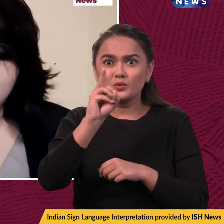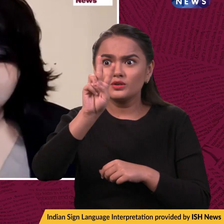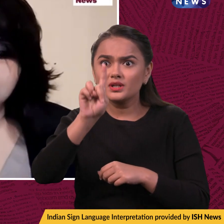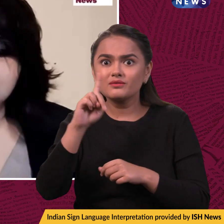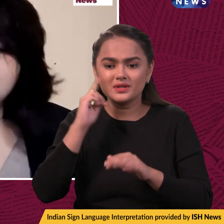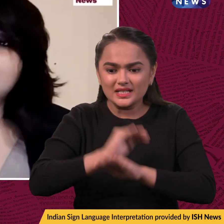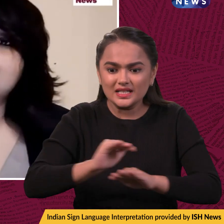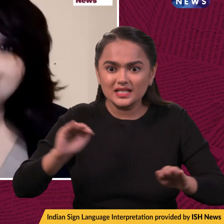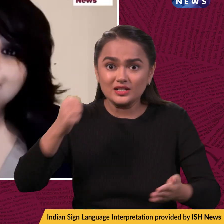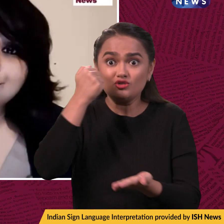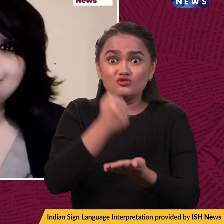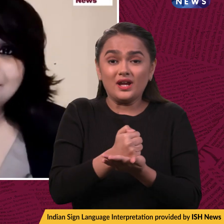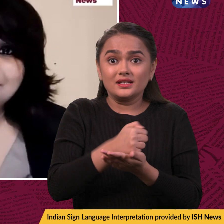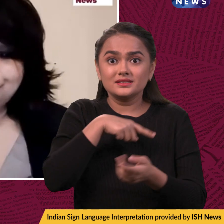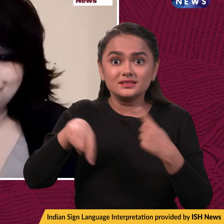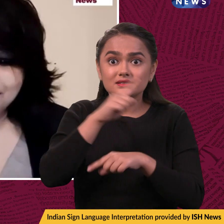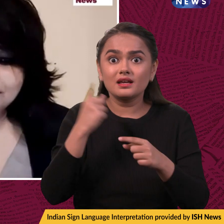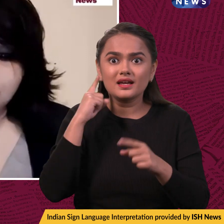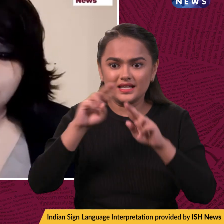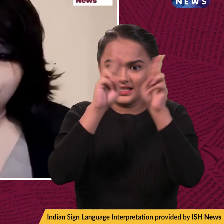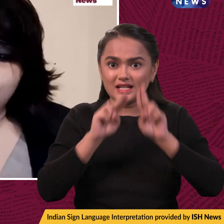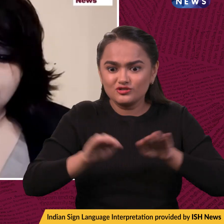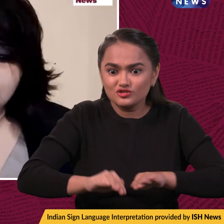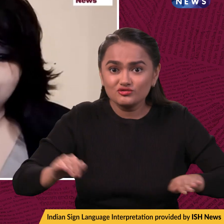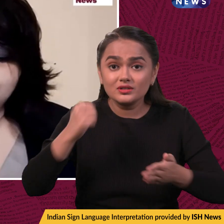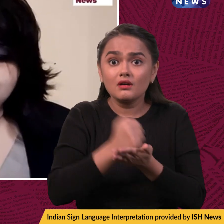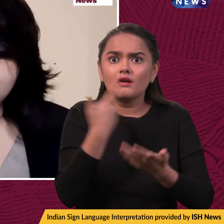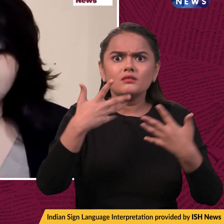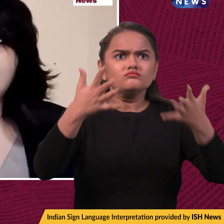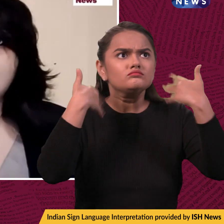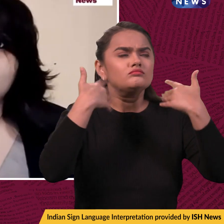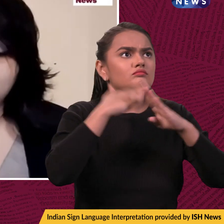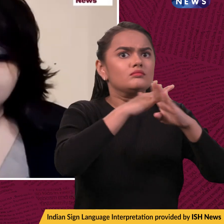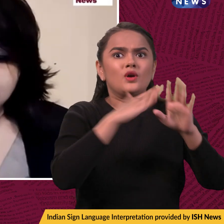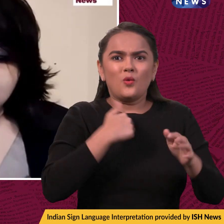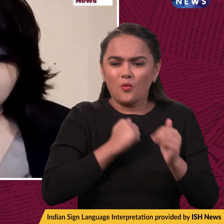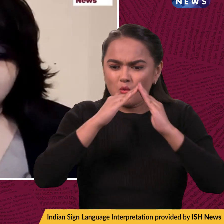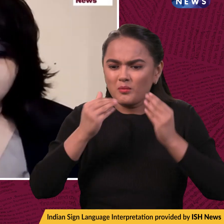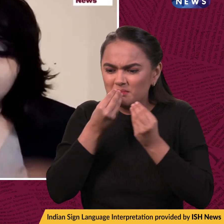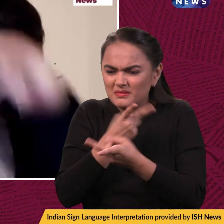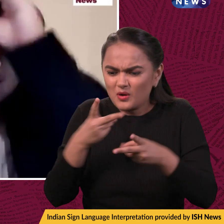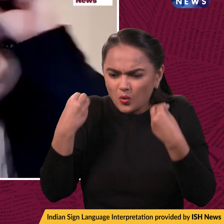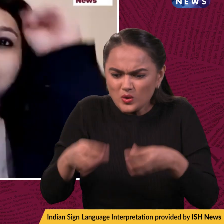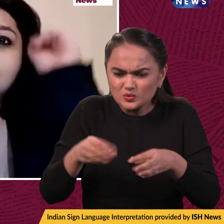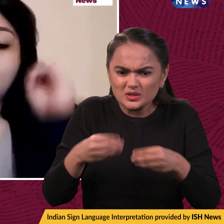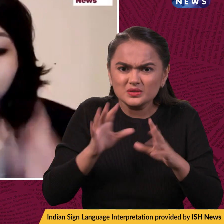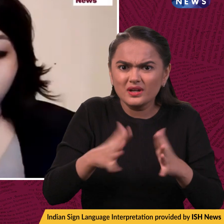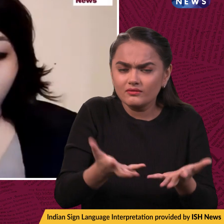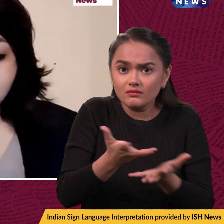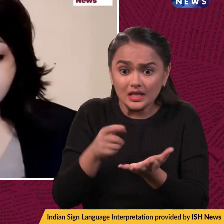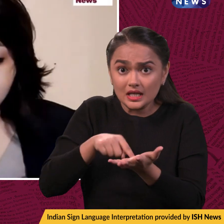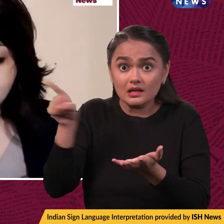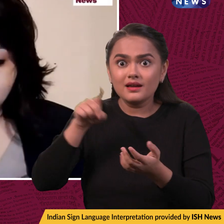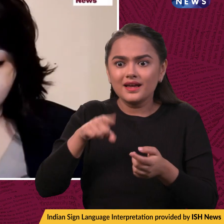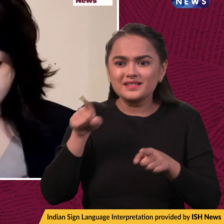Kids' Rights International Children's Peace Prize for tackling pollution from household waste. Now, their initiative is called